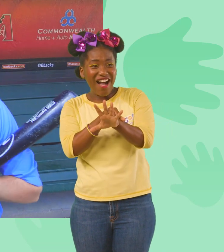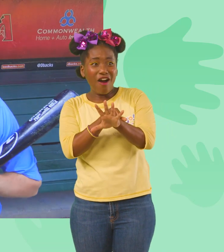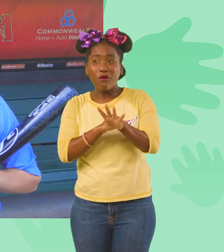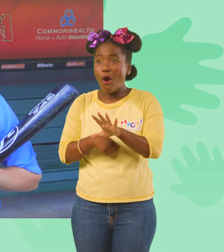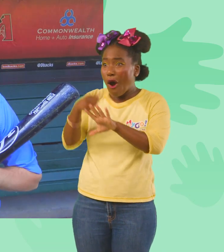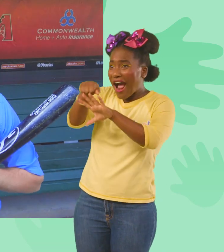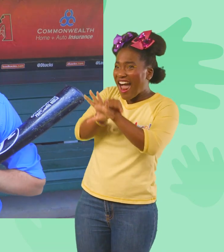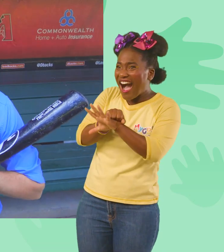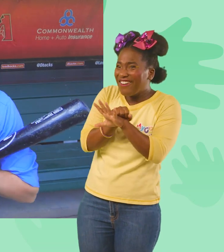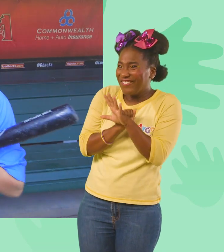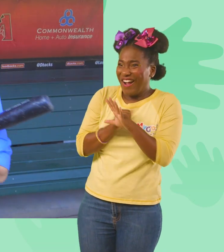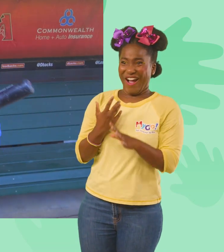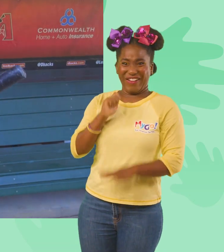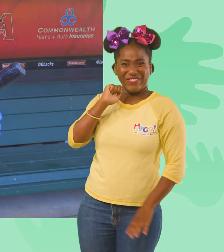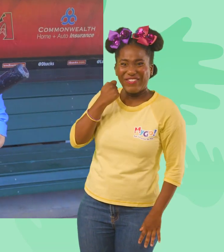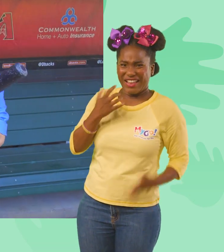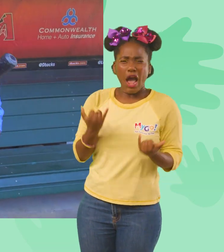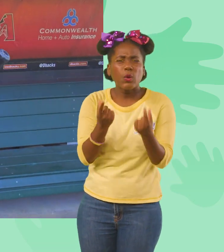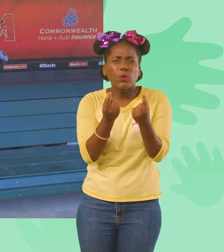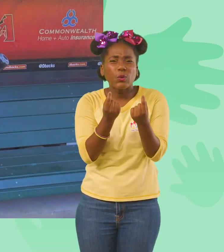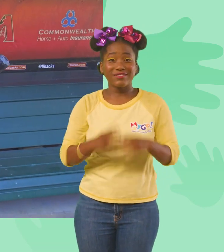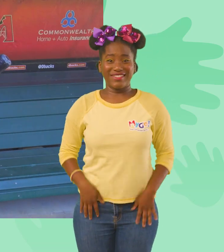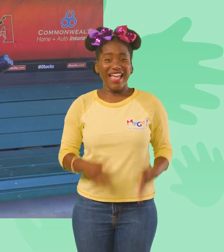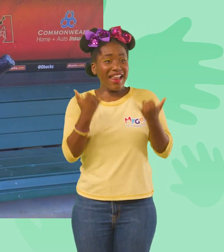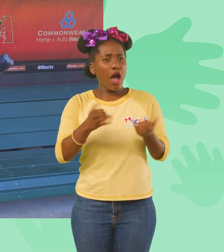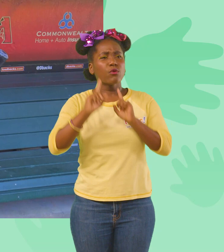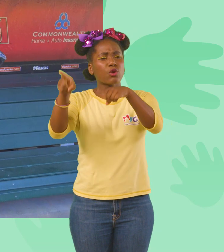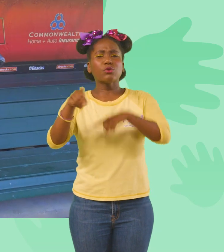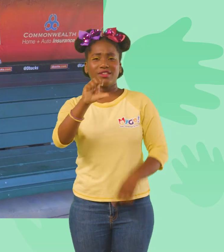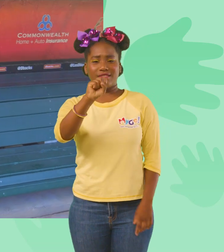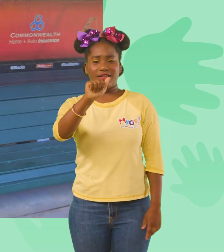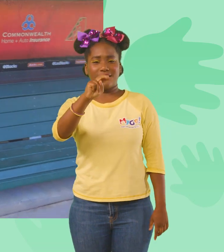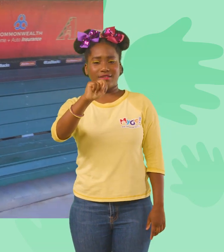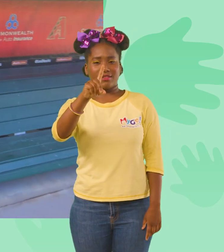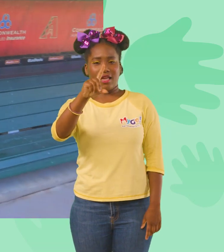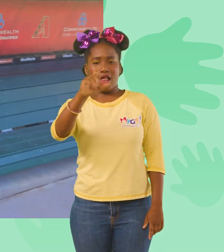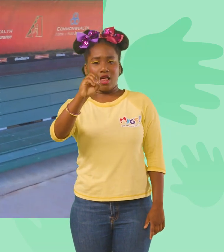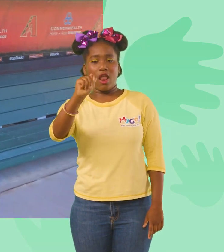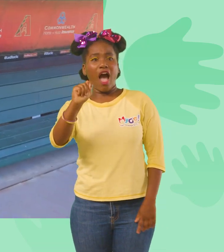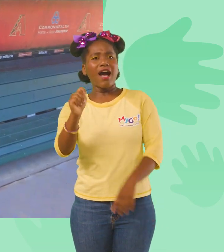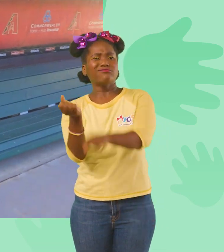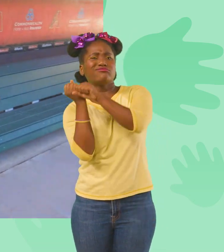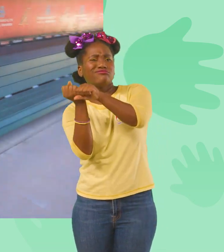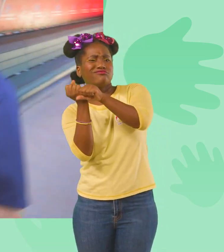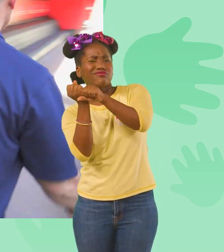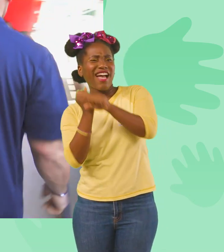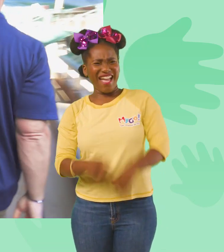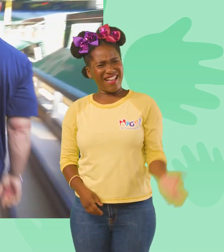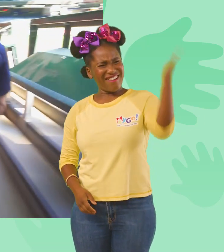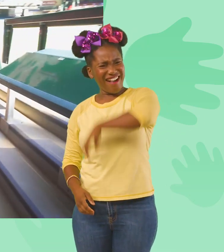a glove. Ooh, pretty cool. Now what? Now let's go to the sand lot so you can play baseball. All right, let's go.